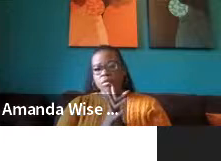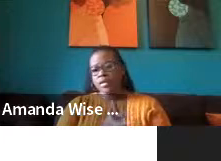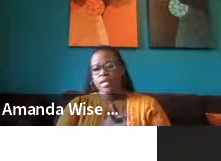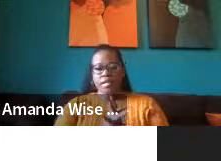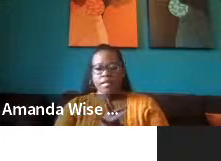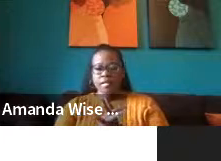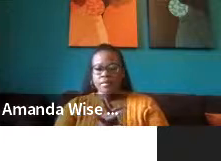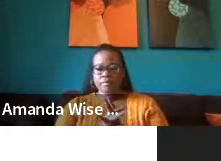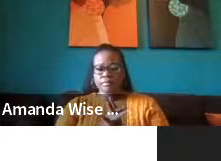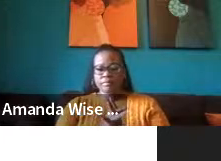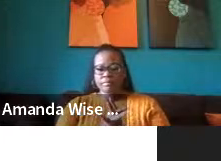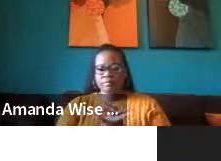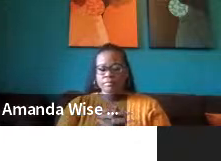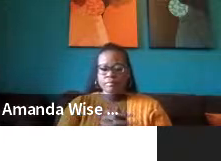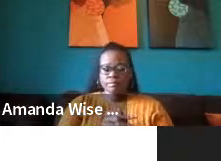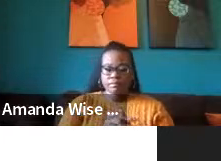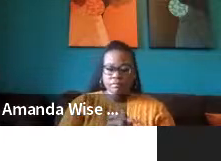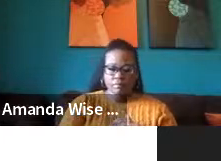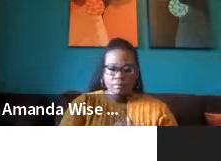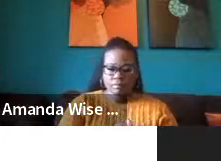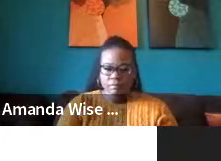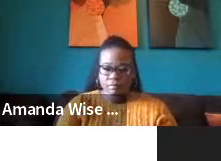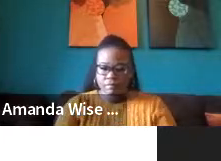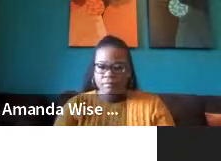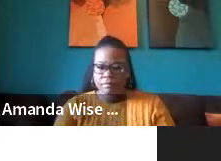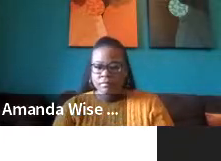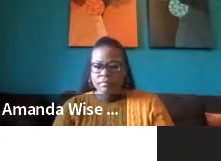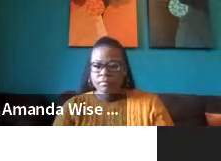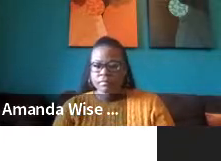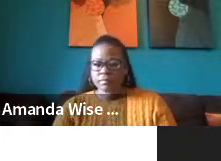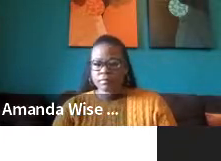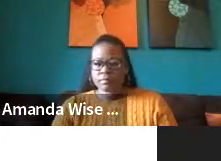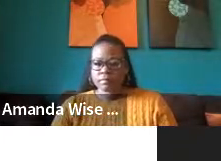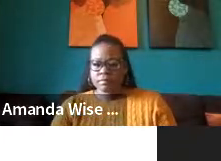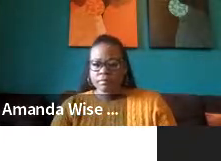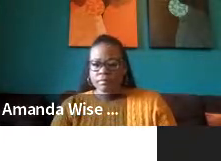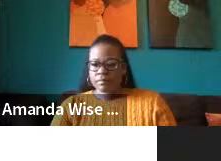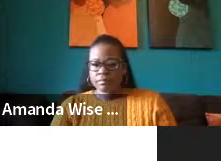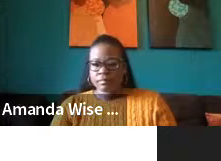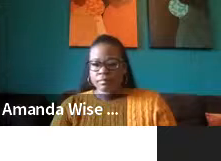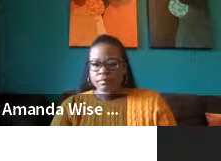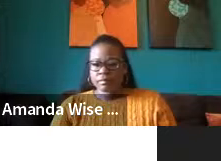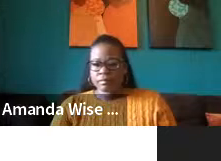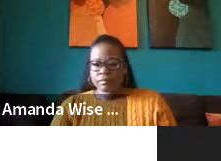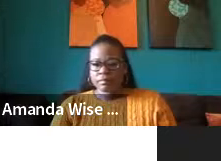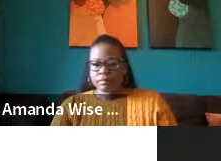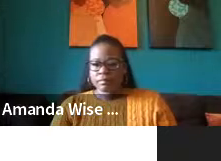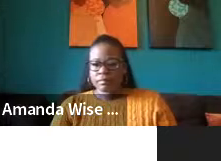that are on here.